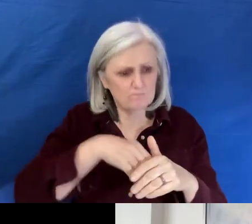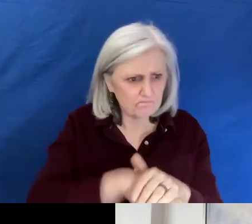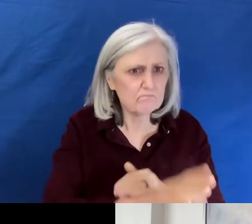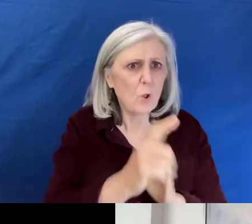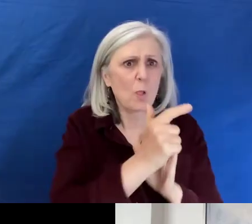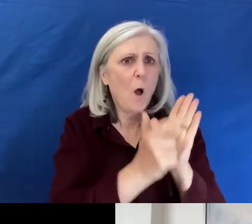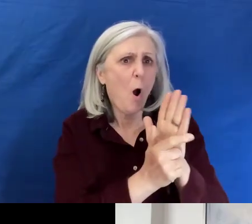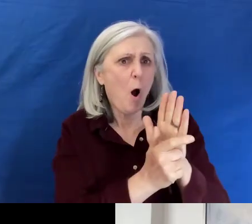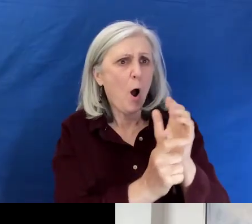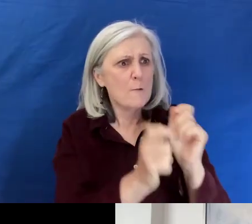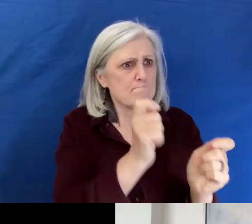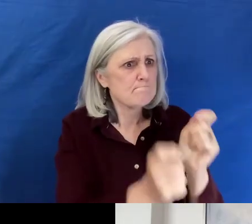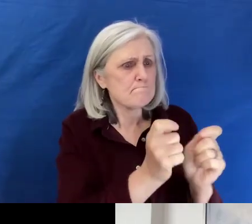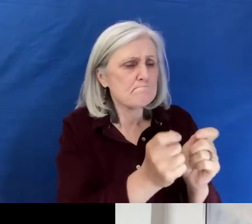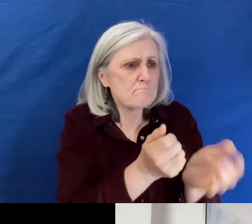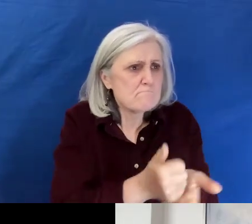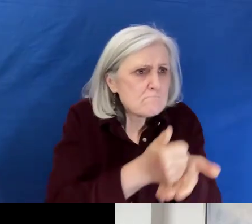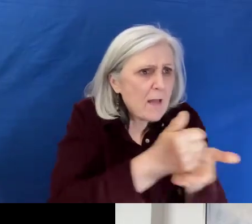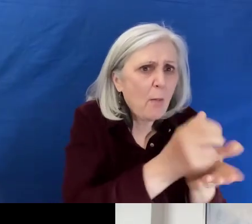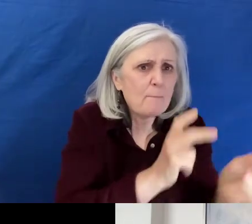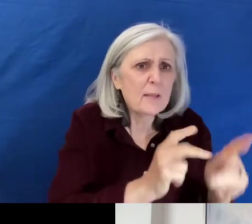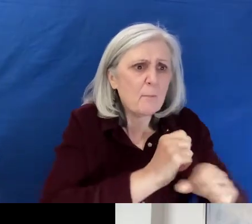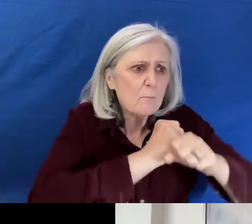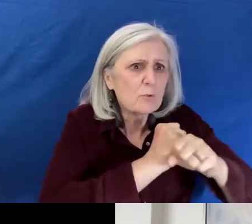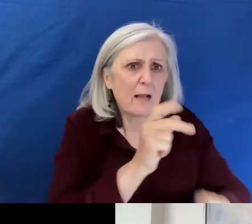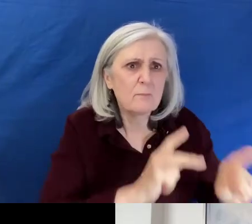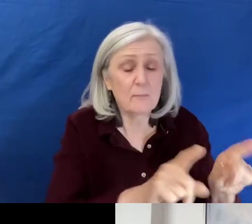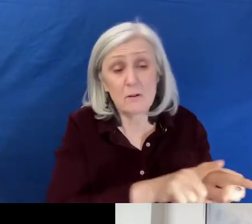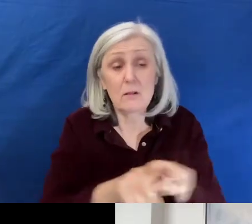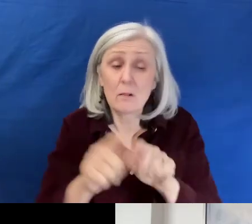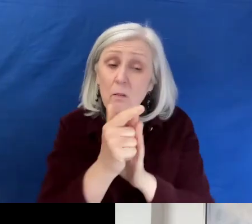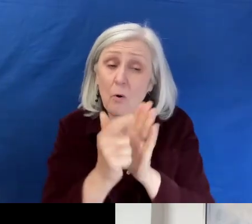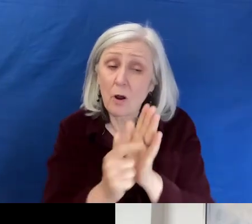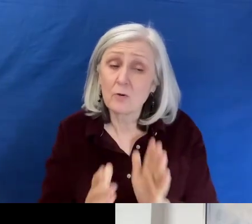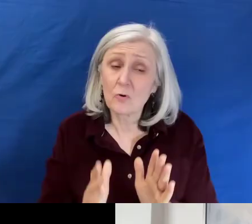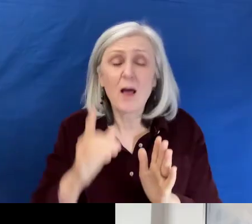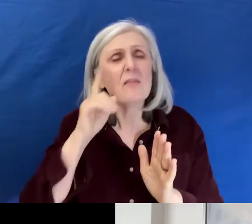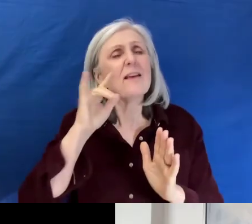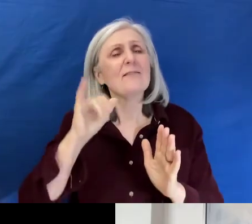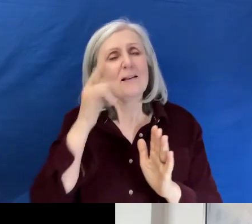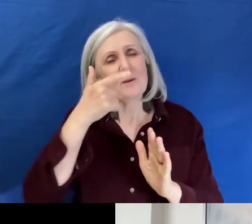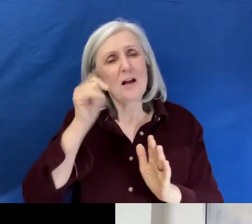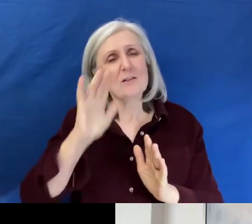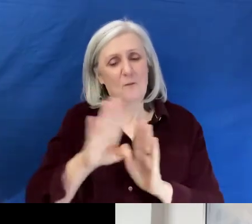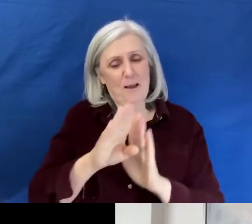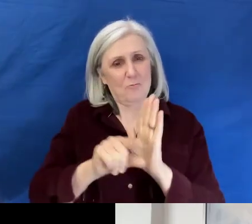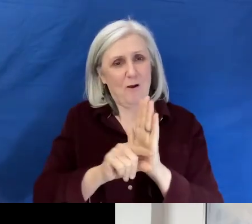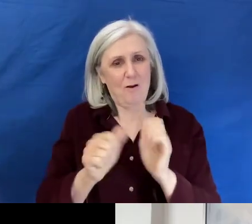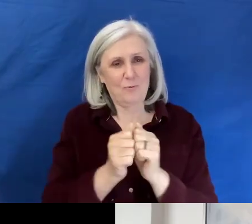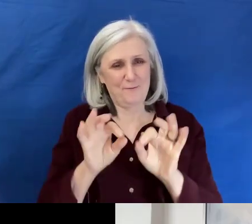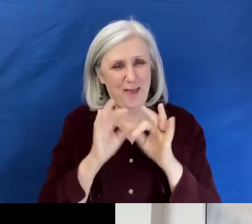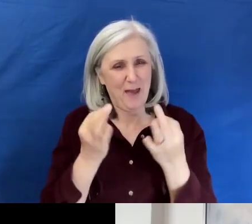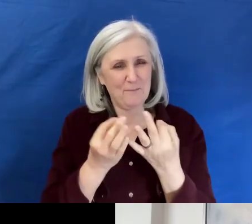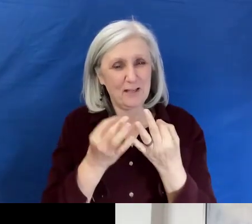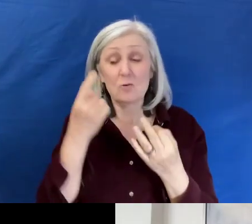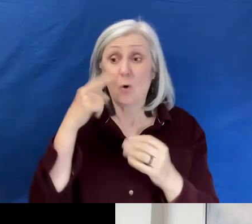and serving and protecting people as a lawyer. And I think a lot of that has to do with her background, with her family. And so